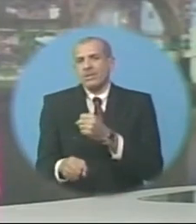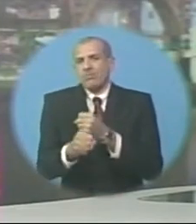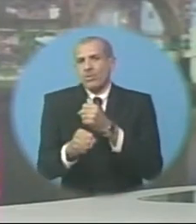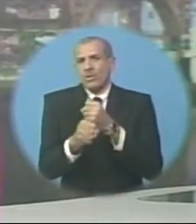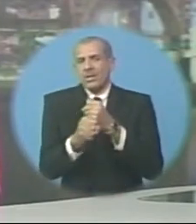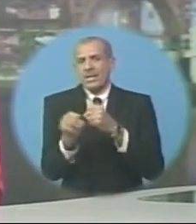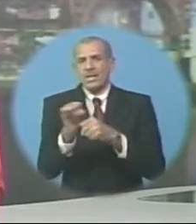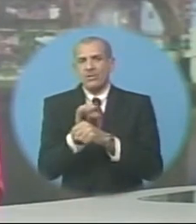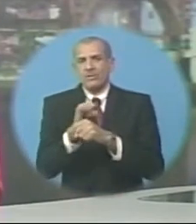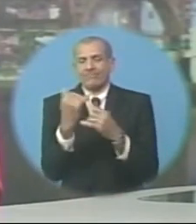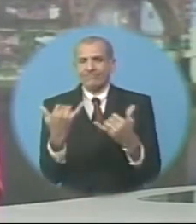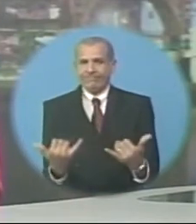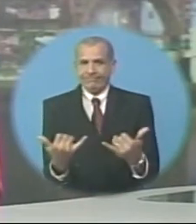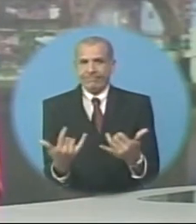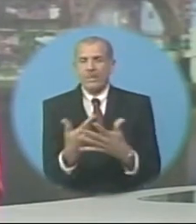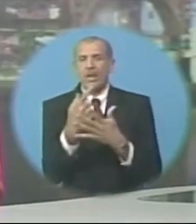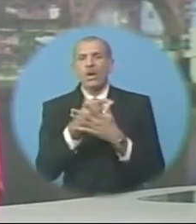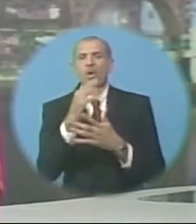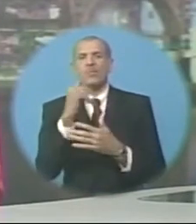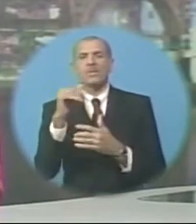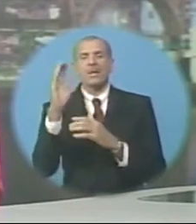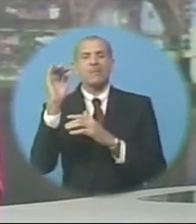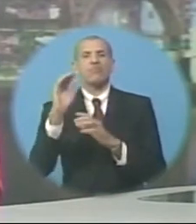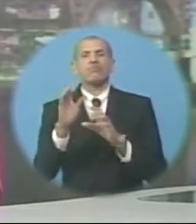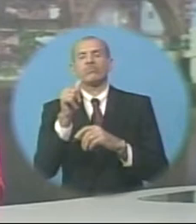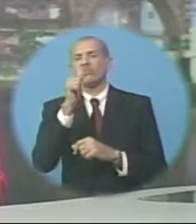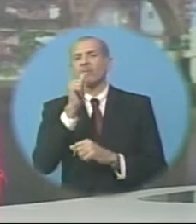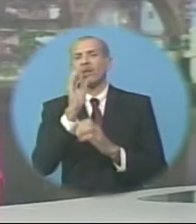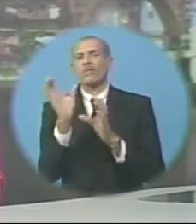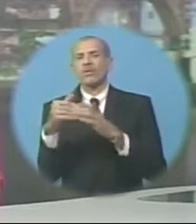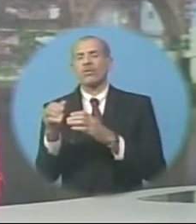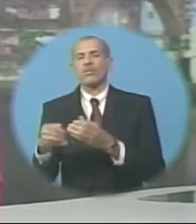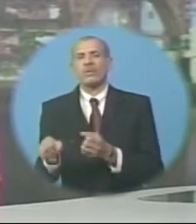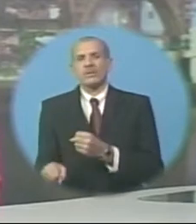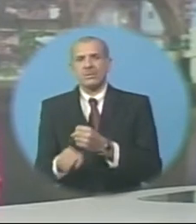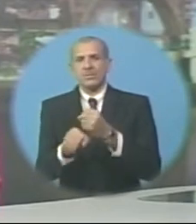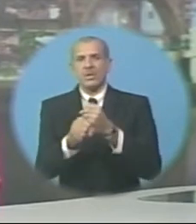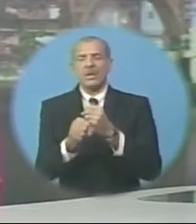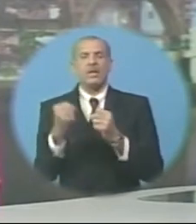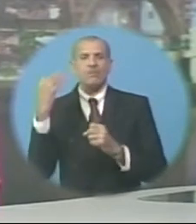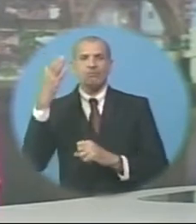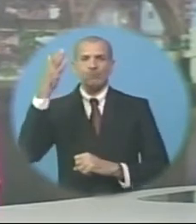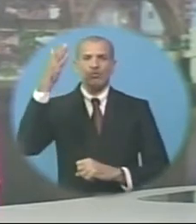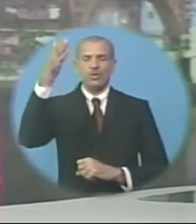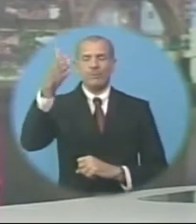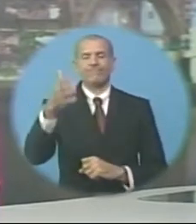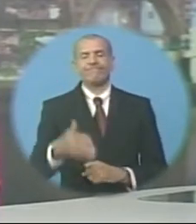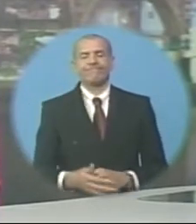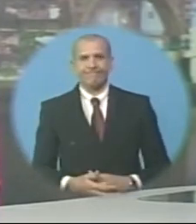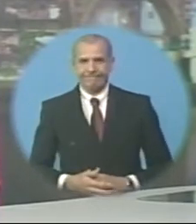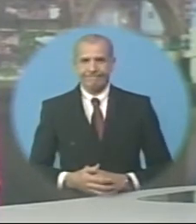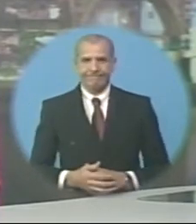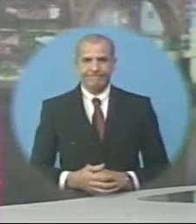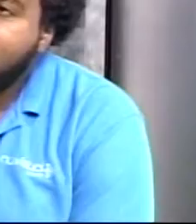at the moment, it hopes the private sector can lend a hand in some of its future endeavors.